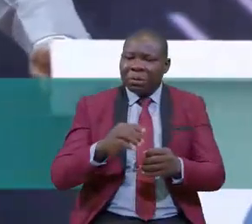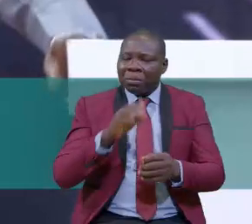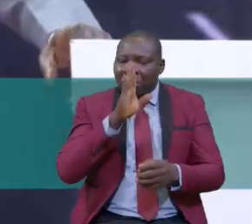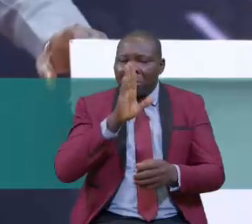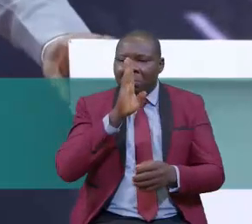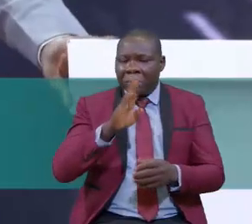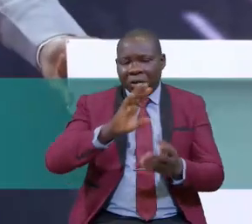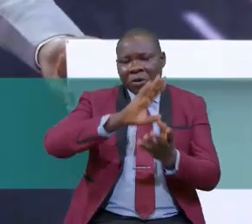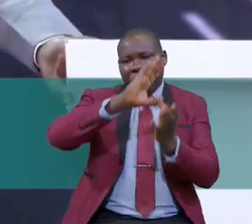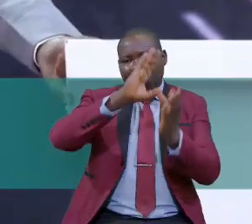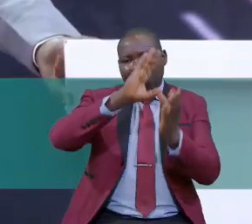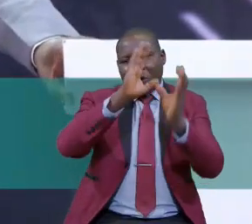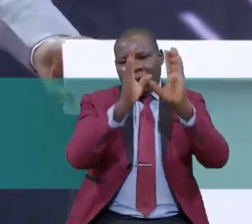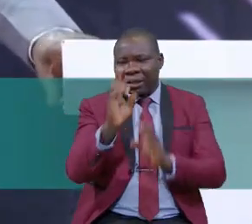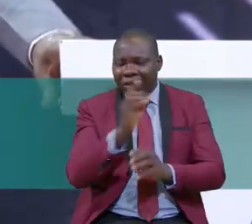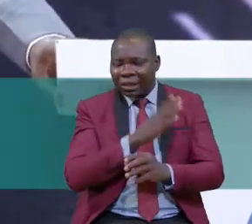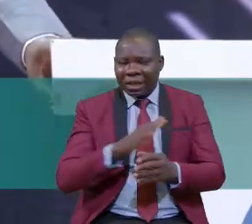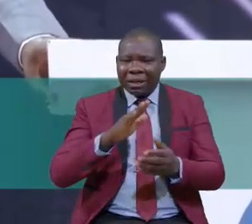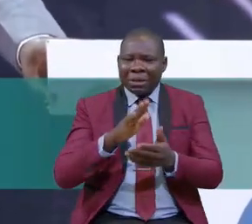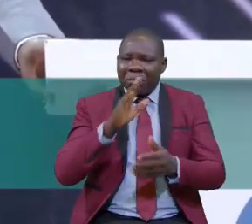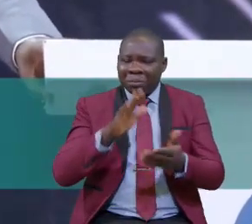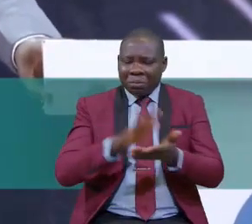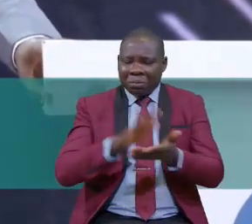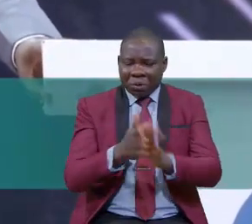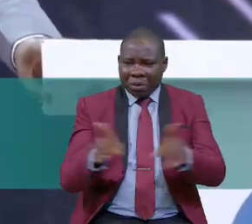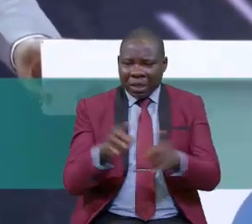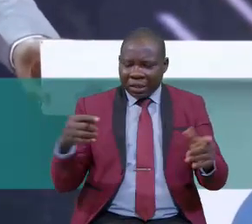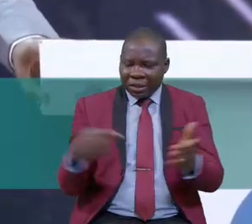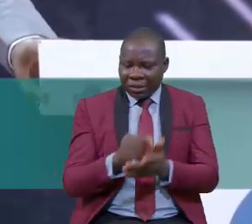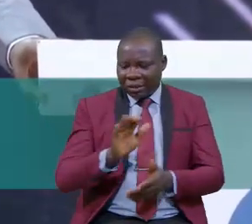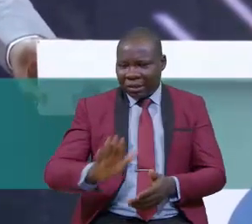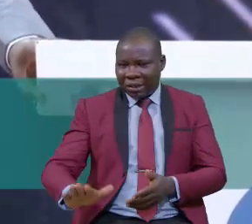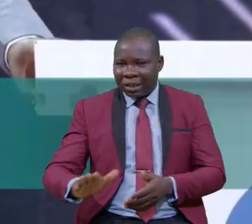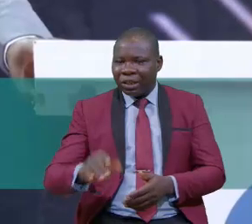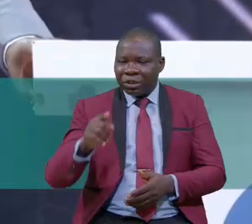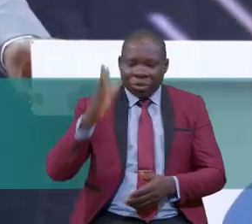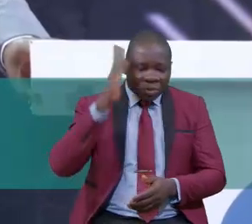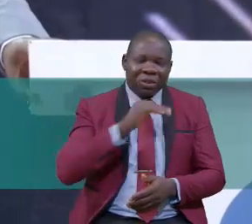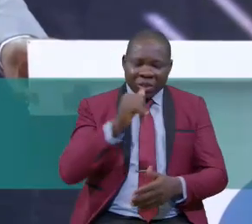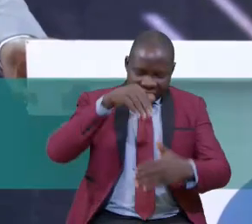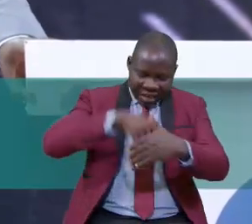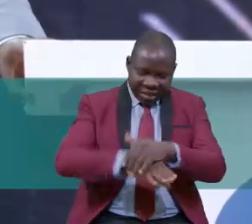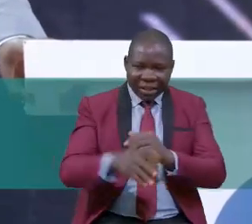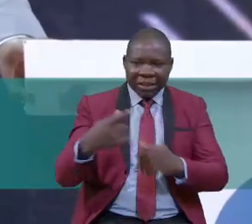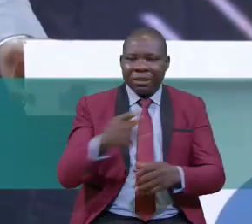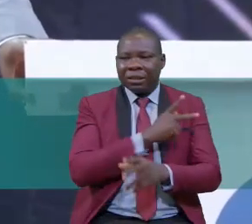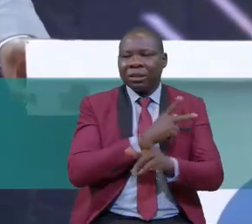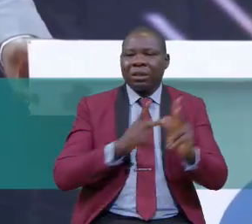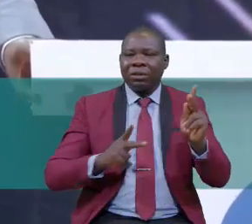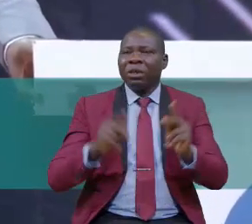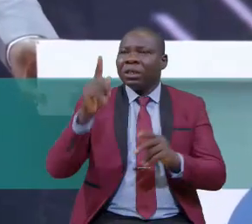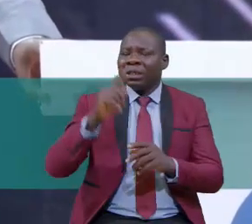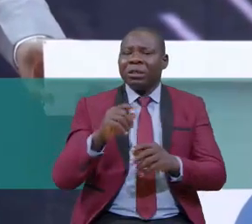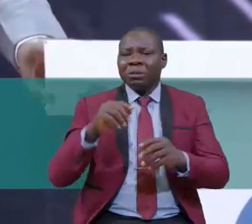the greatest in the kingdom. But you know, he ministered to them with faith, and he still said,